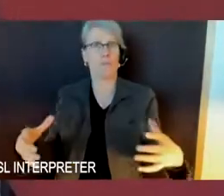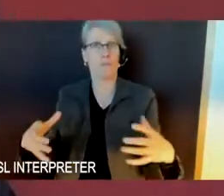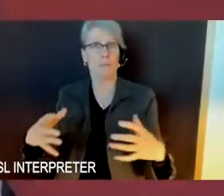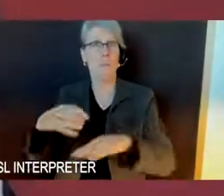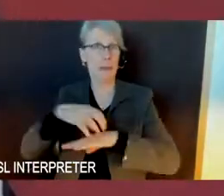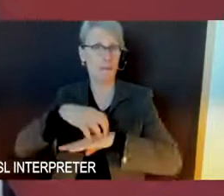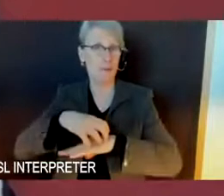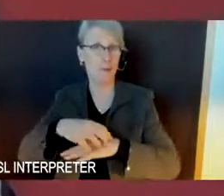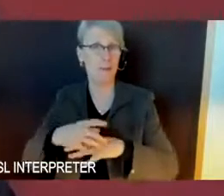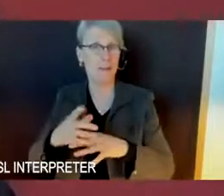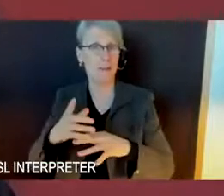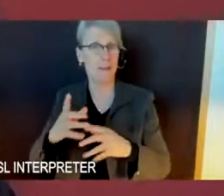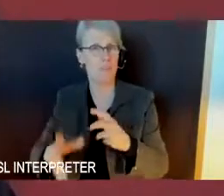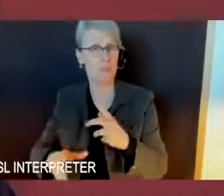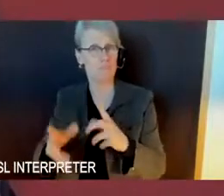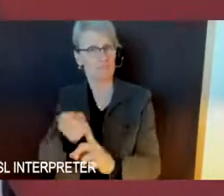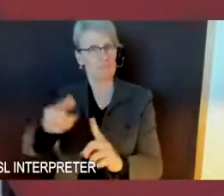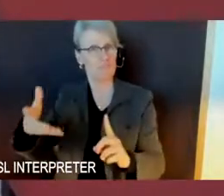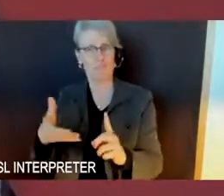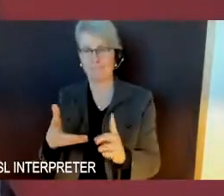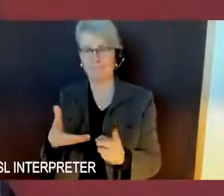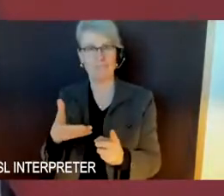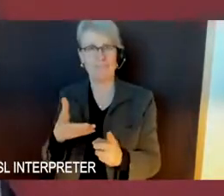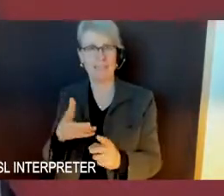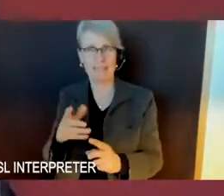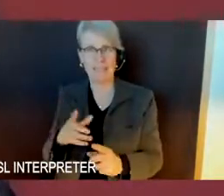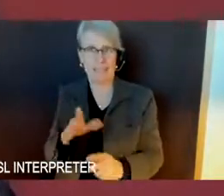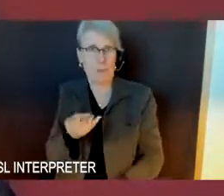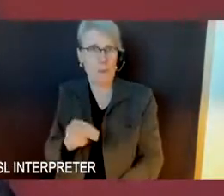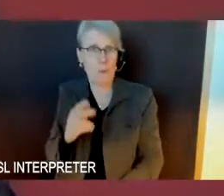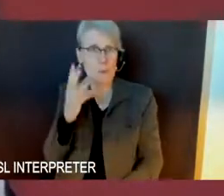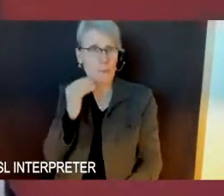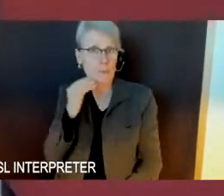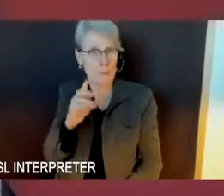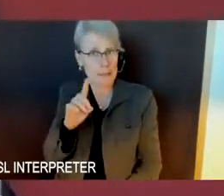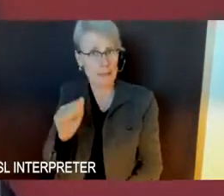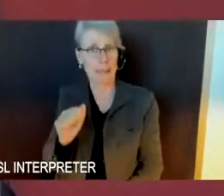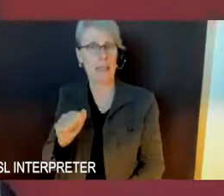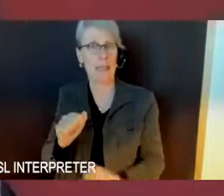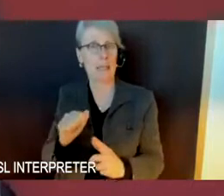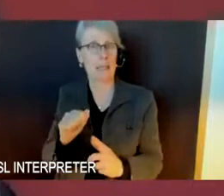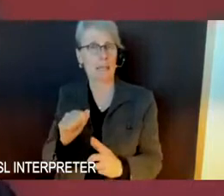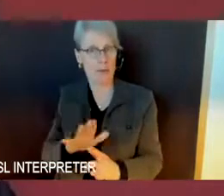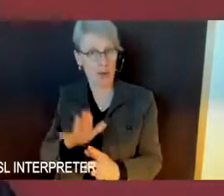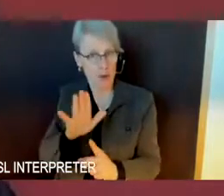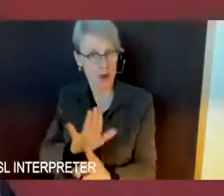we had a platform that was vocalizing unique perspectives from people with lived experience of